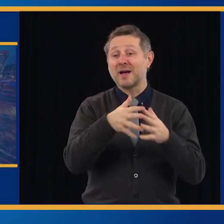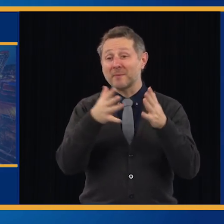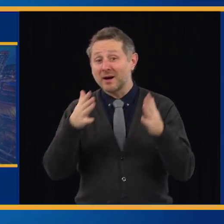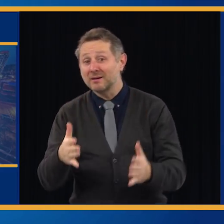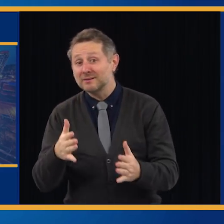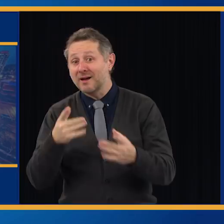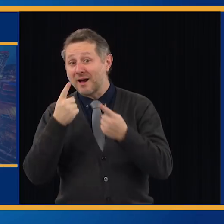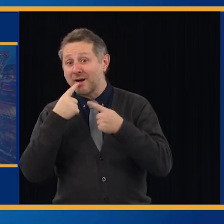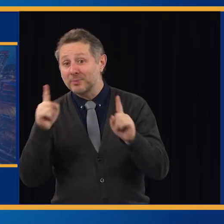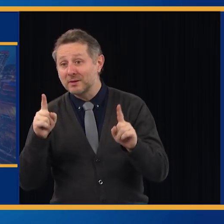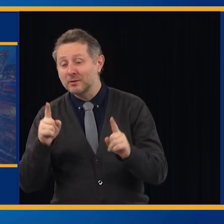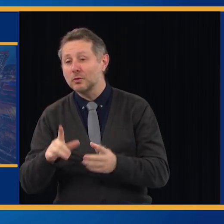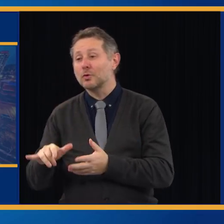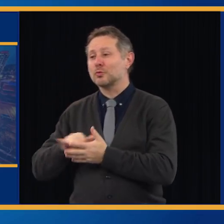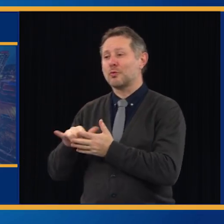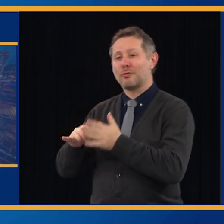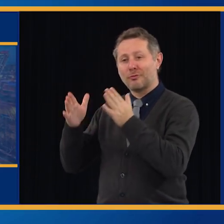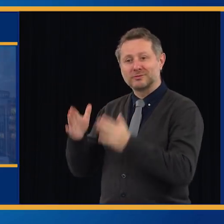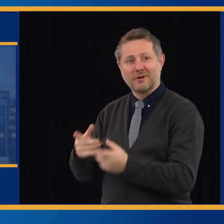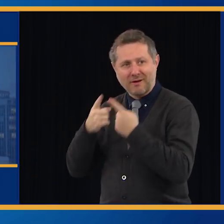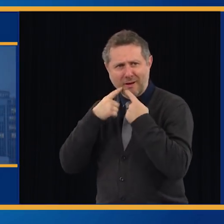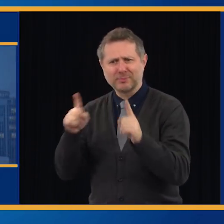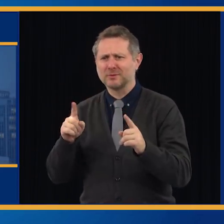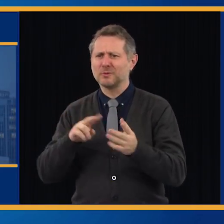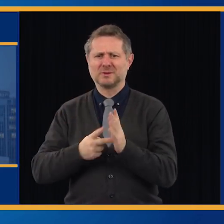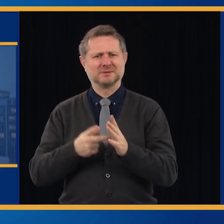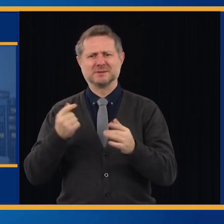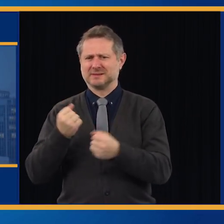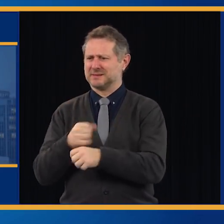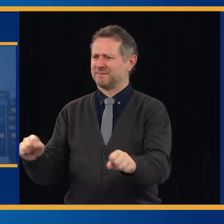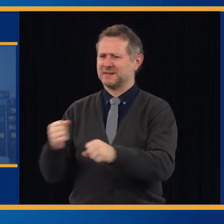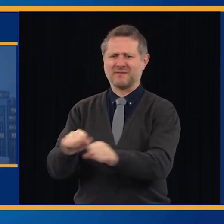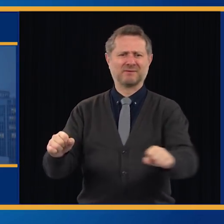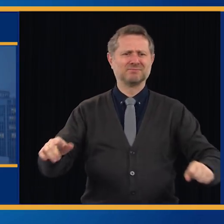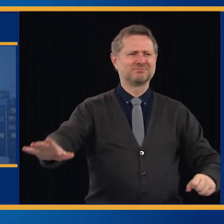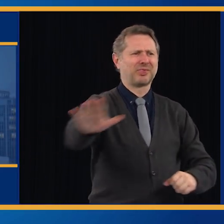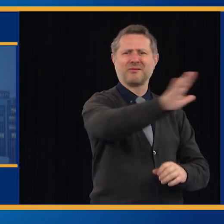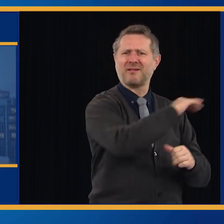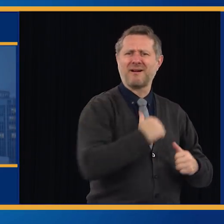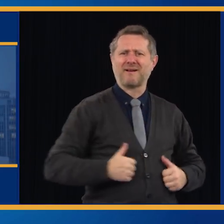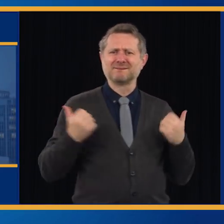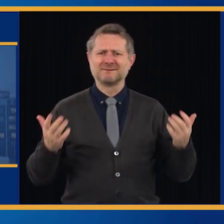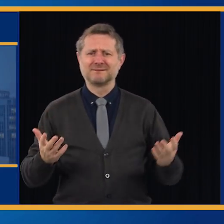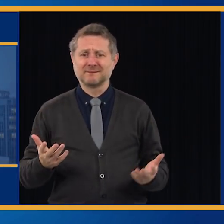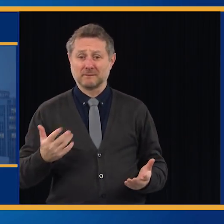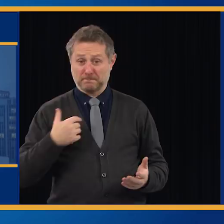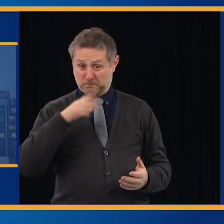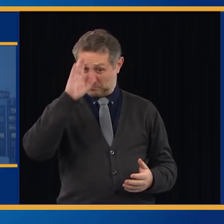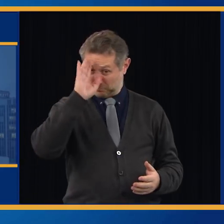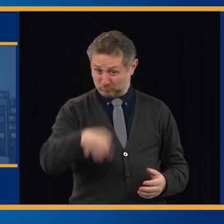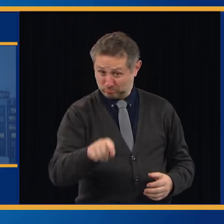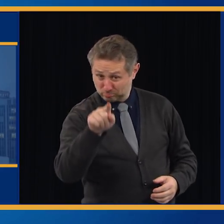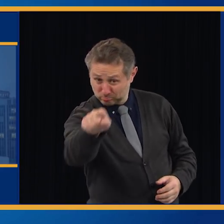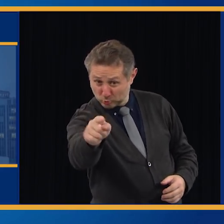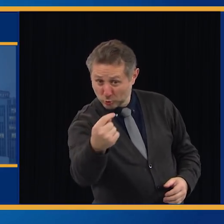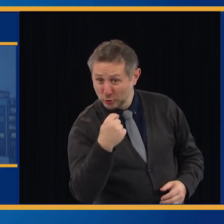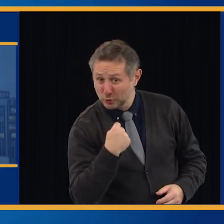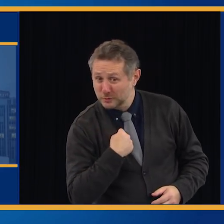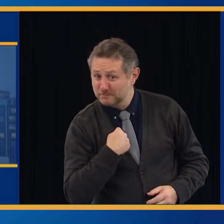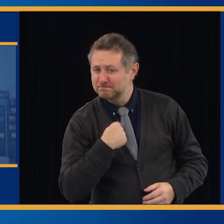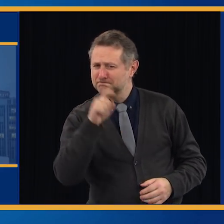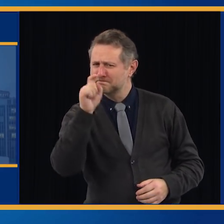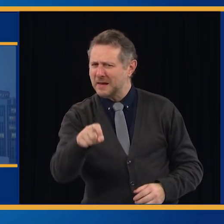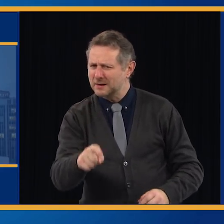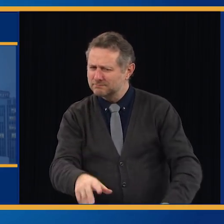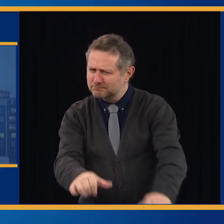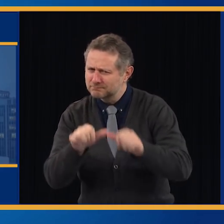been to save lives, literally. But we have to remain vigilant. This is not over. I know as much as we want it to be